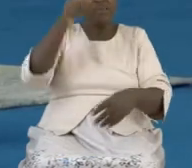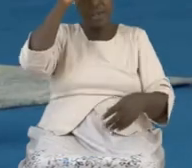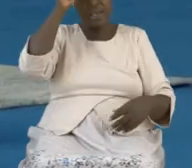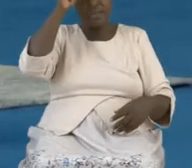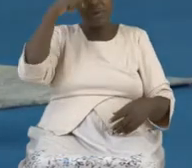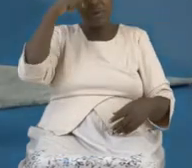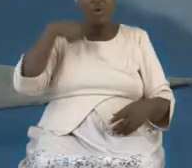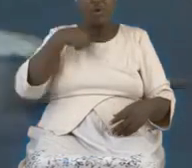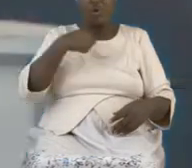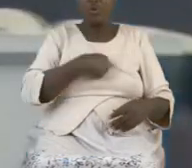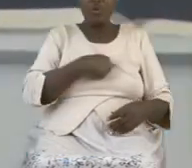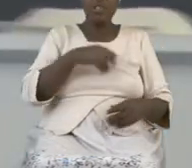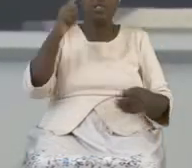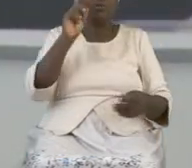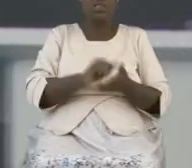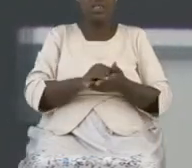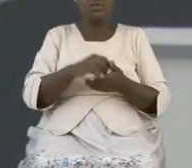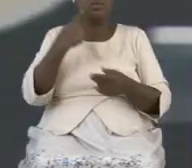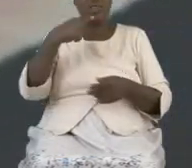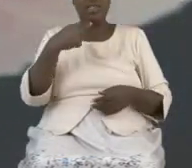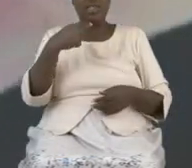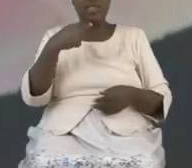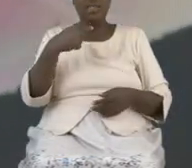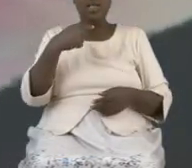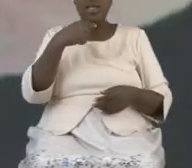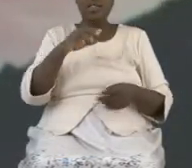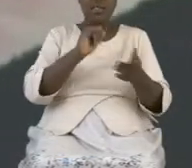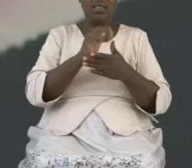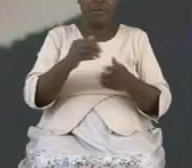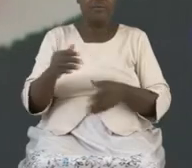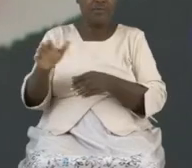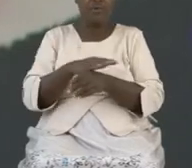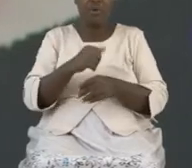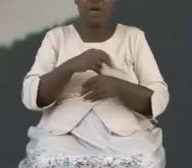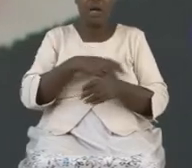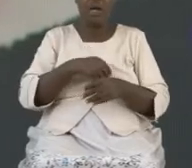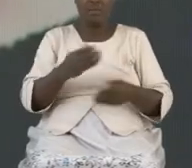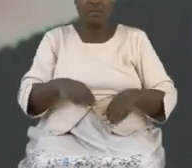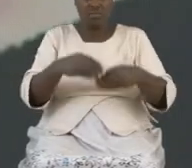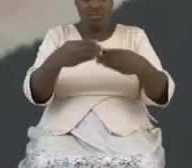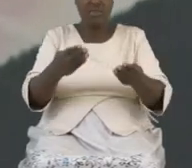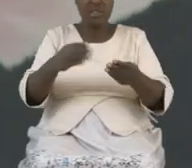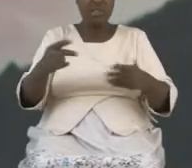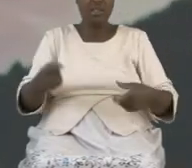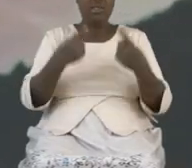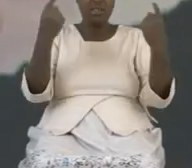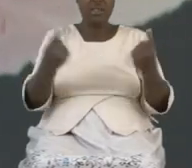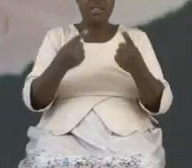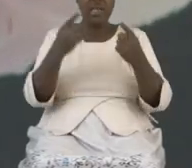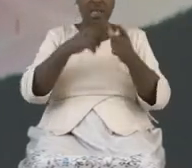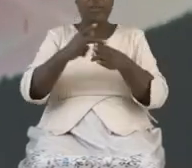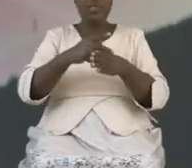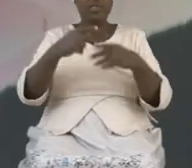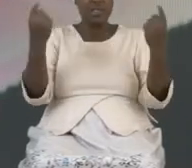one born in sin, conceived in sin, and practicing sin, that we might